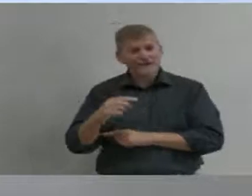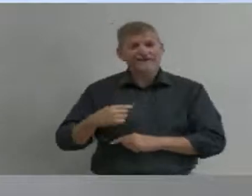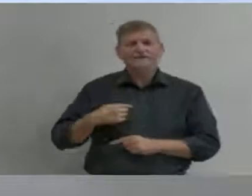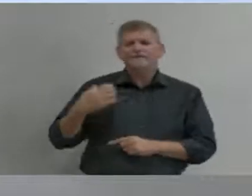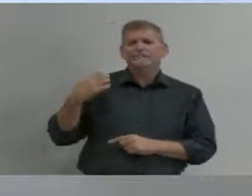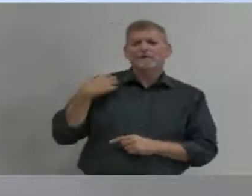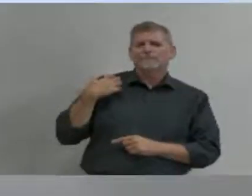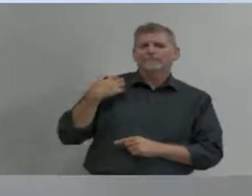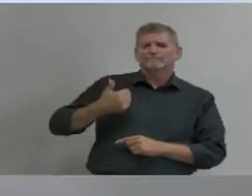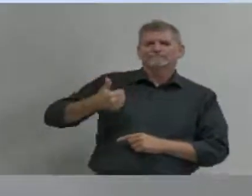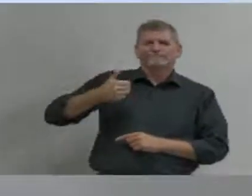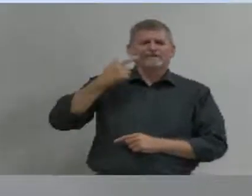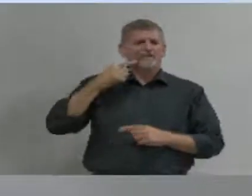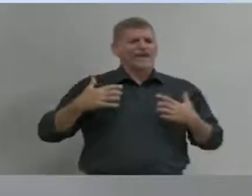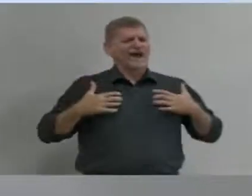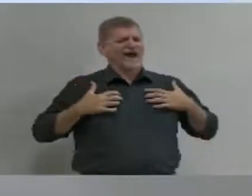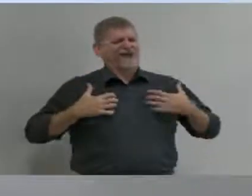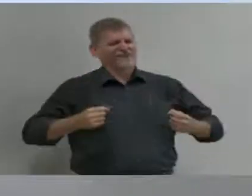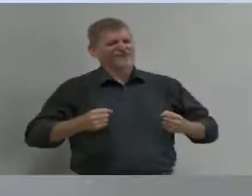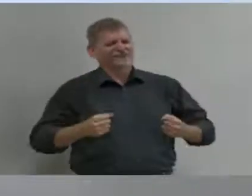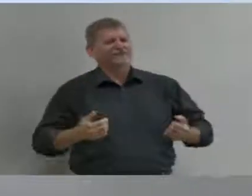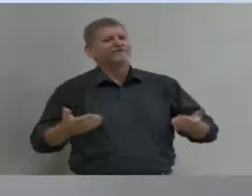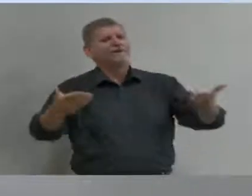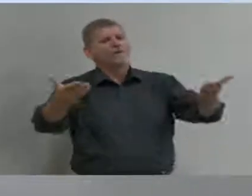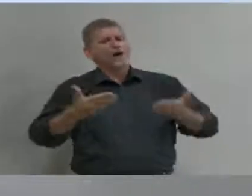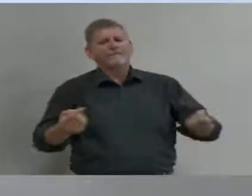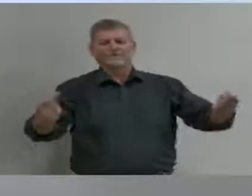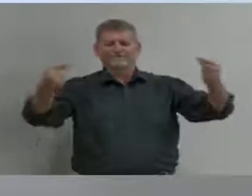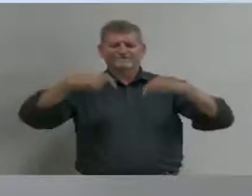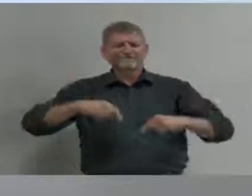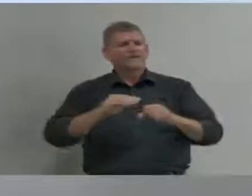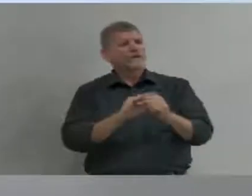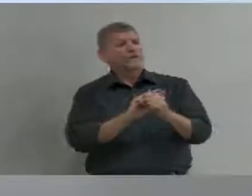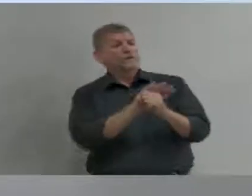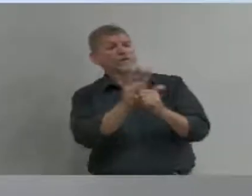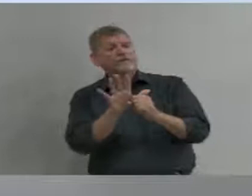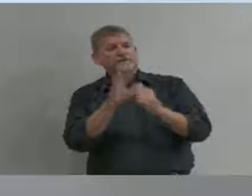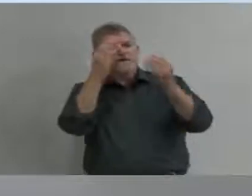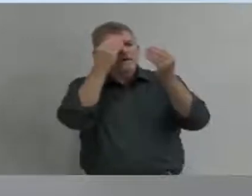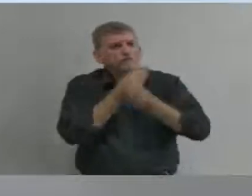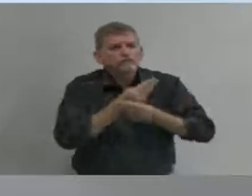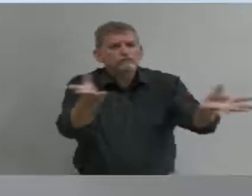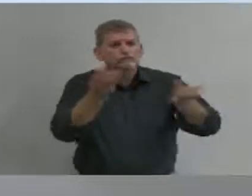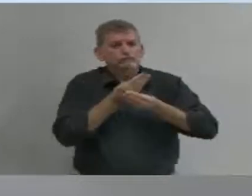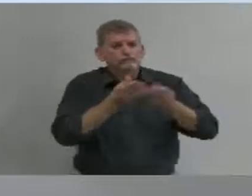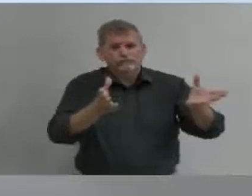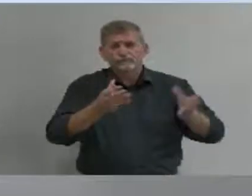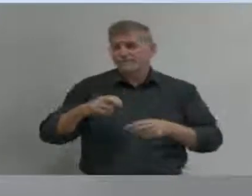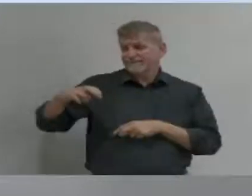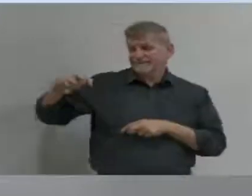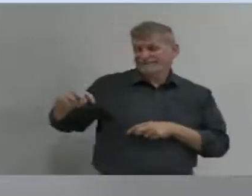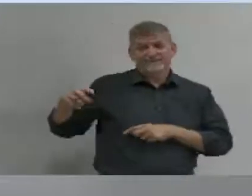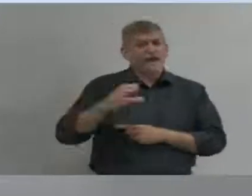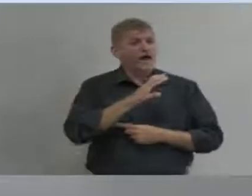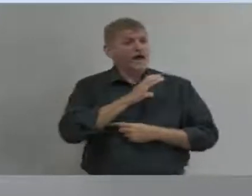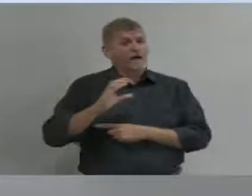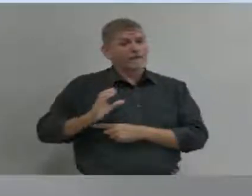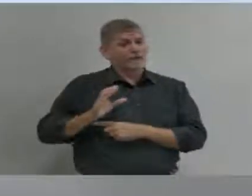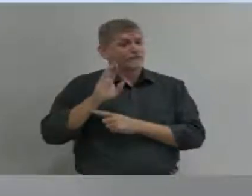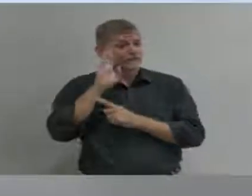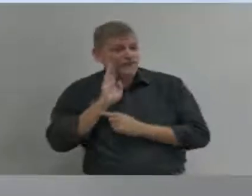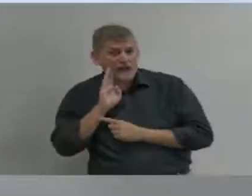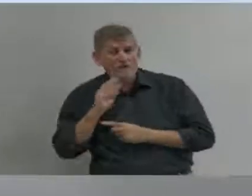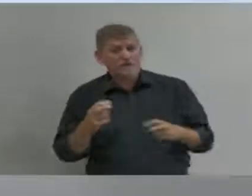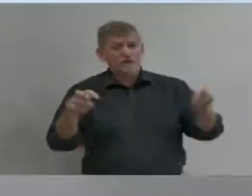local COVID-19 update. Today I'm happy to be joined by Commissioner Tracy Brown, Lafayette Mayor Tony Wrzorski, West Lafayette